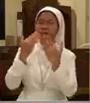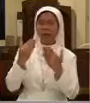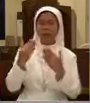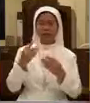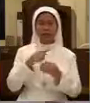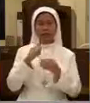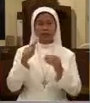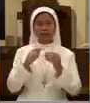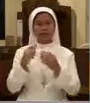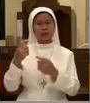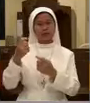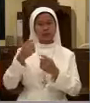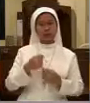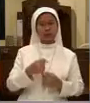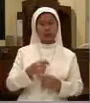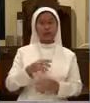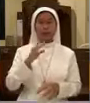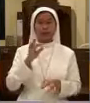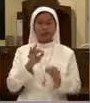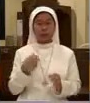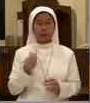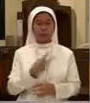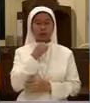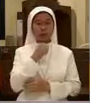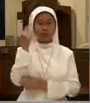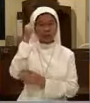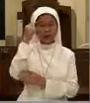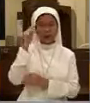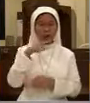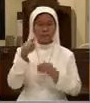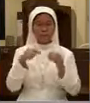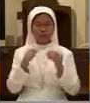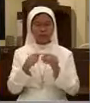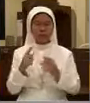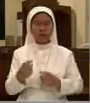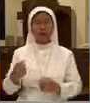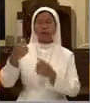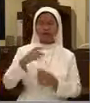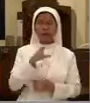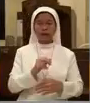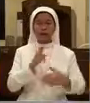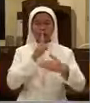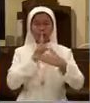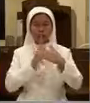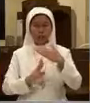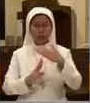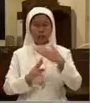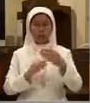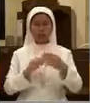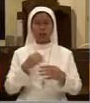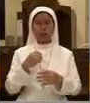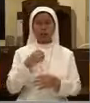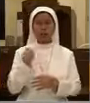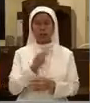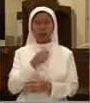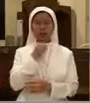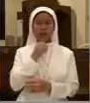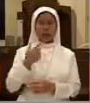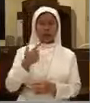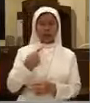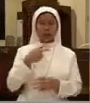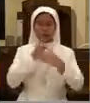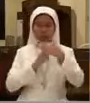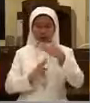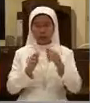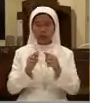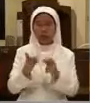the sense of gift and the humility to receive gifts, there will